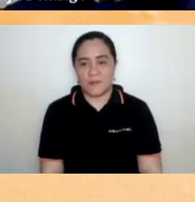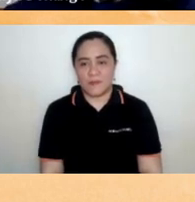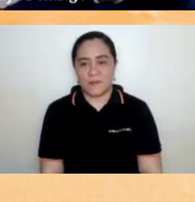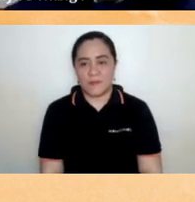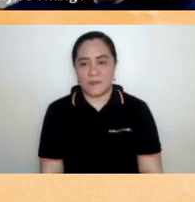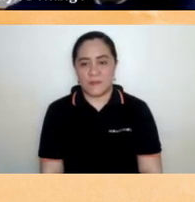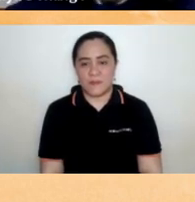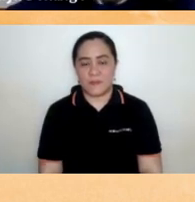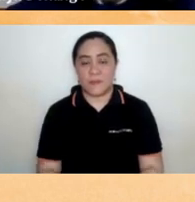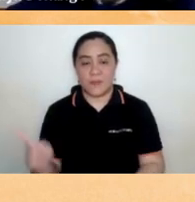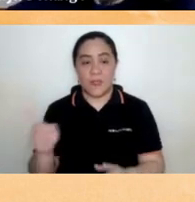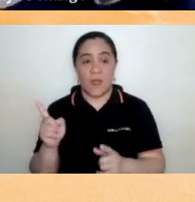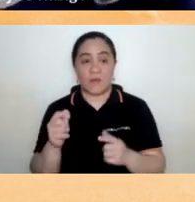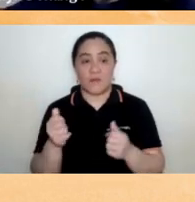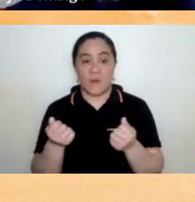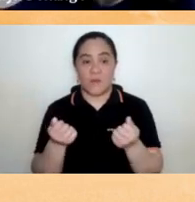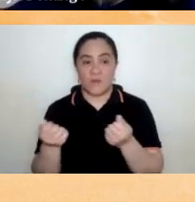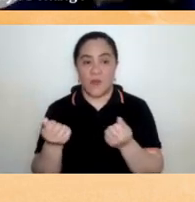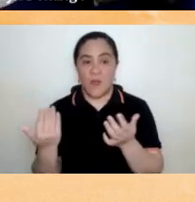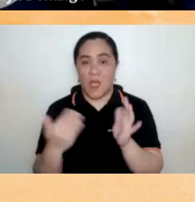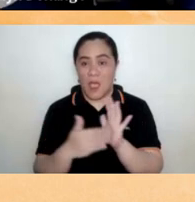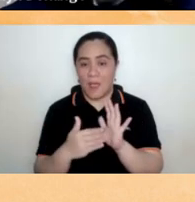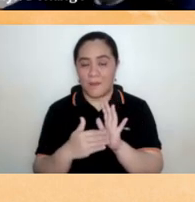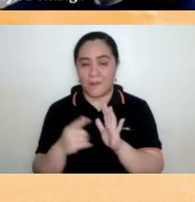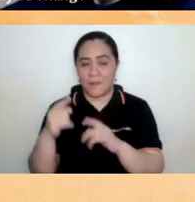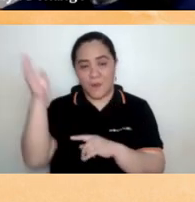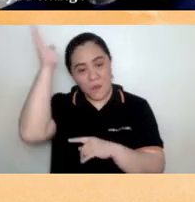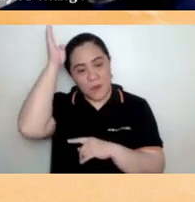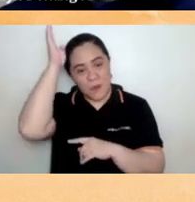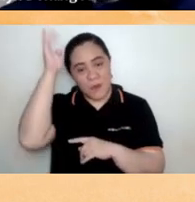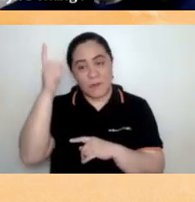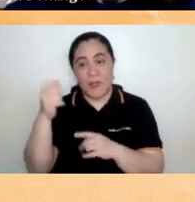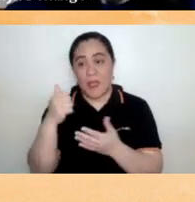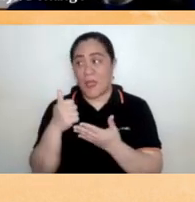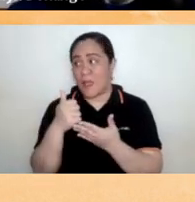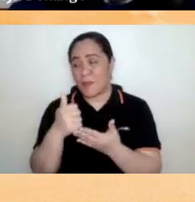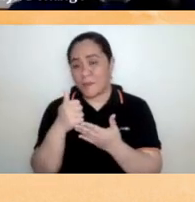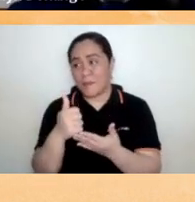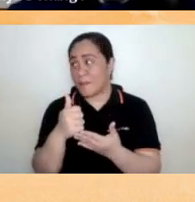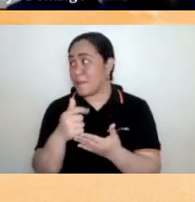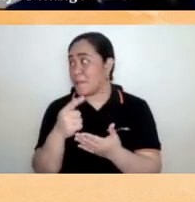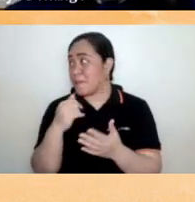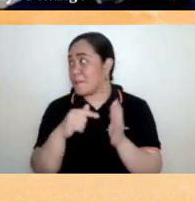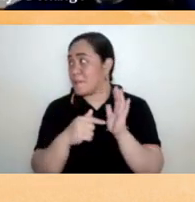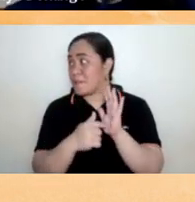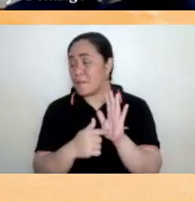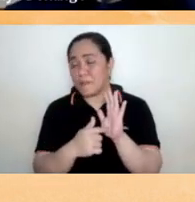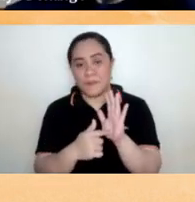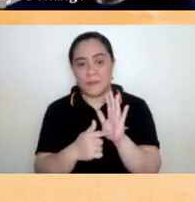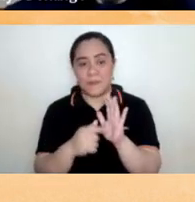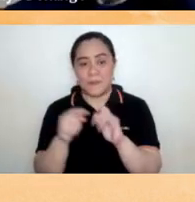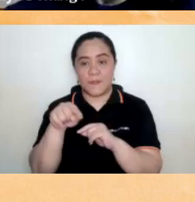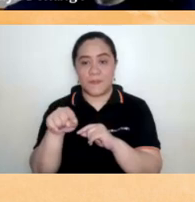Managing the cortex, the thinking part of the brain, can help calm the amygdala. So this is